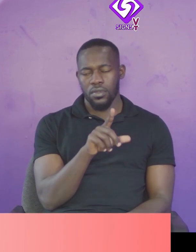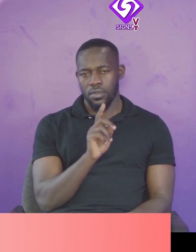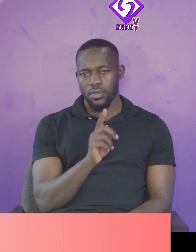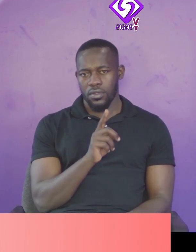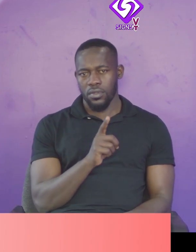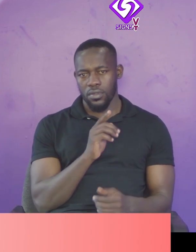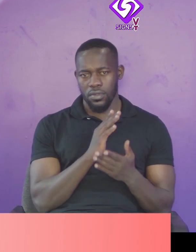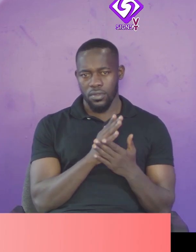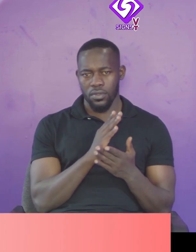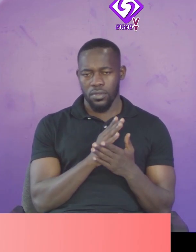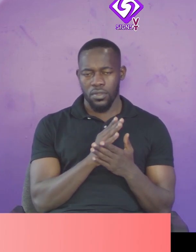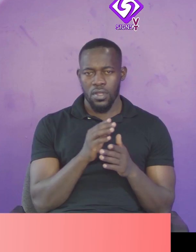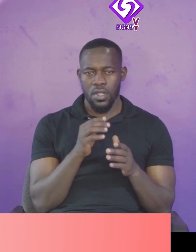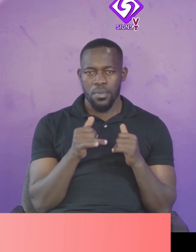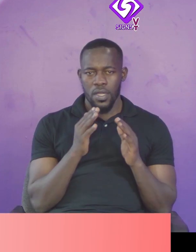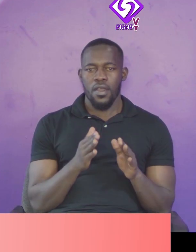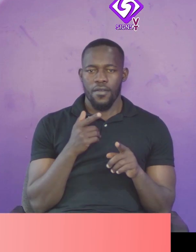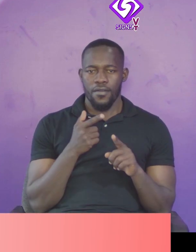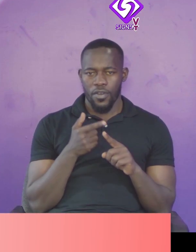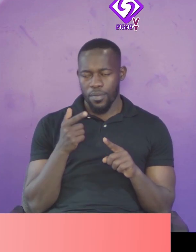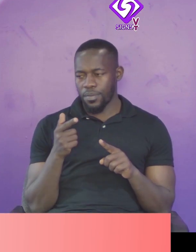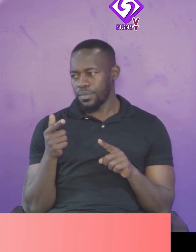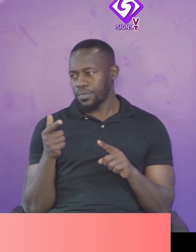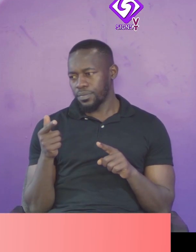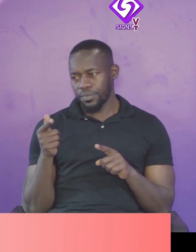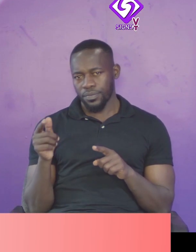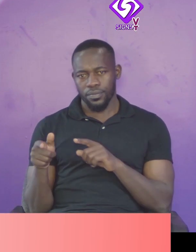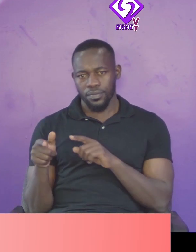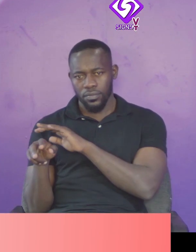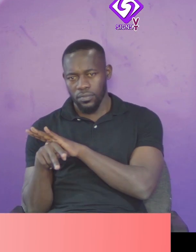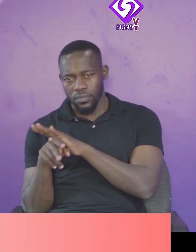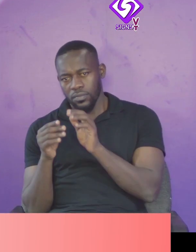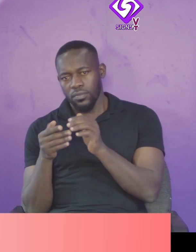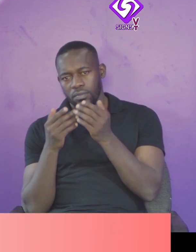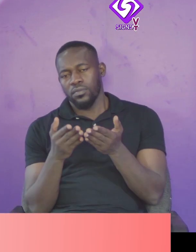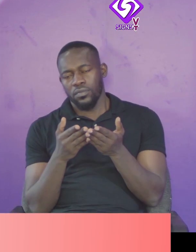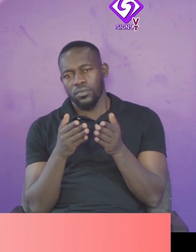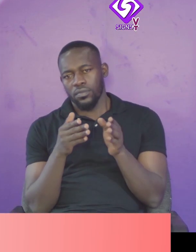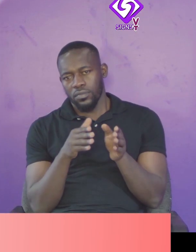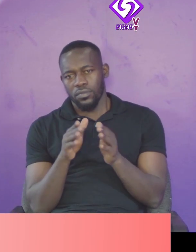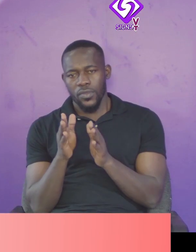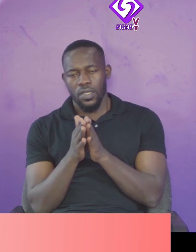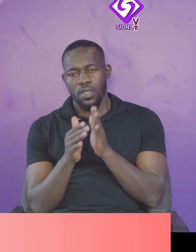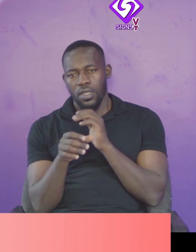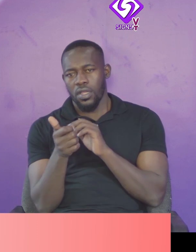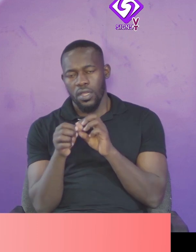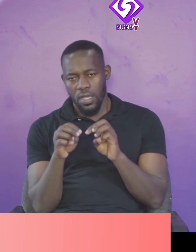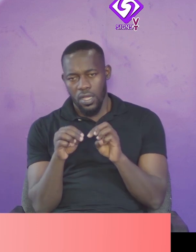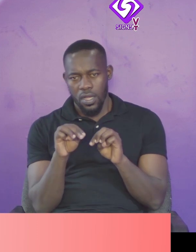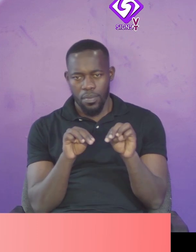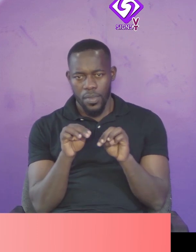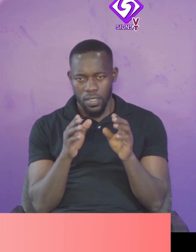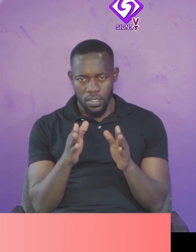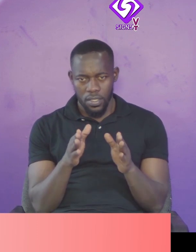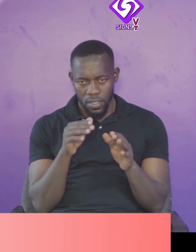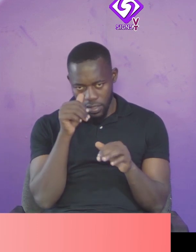tell me a player from the academy has been given a chance by another manager. Remember when Erik ten Hag was at